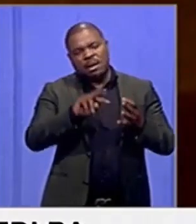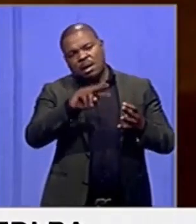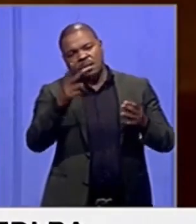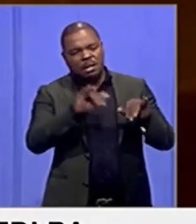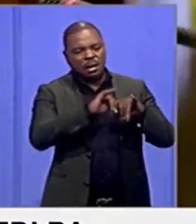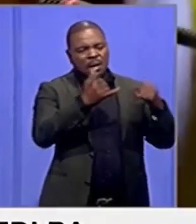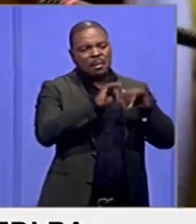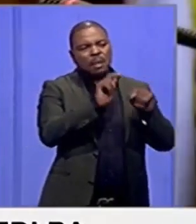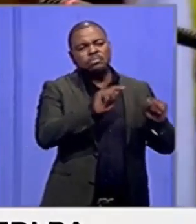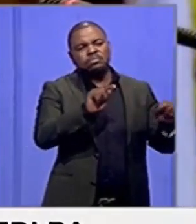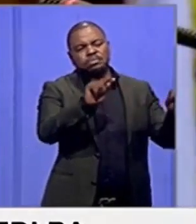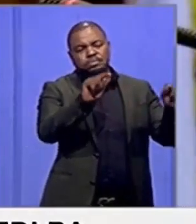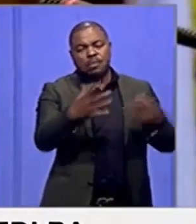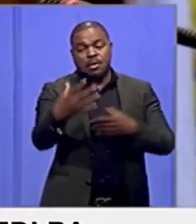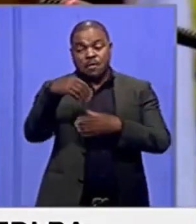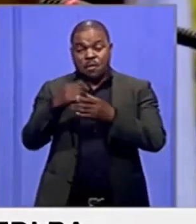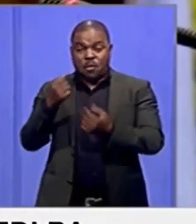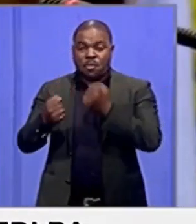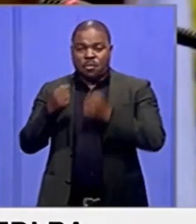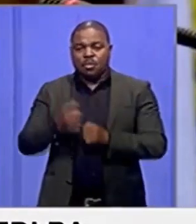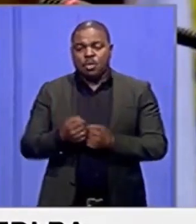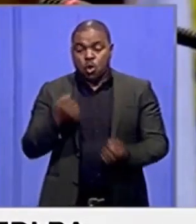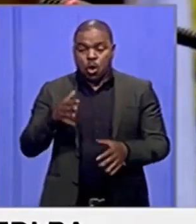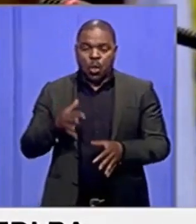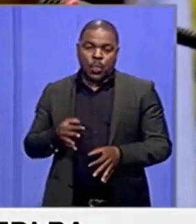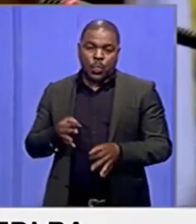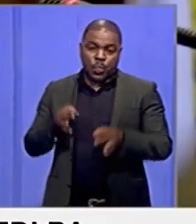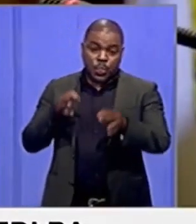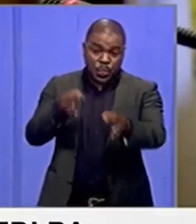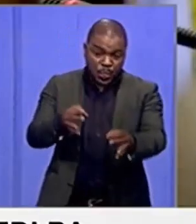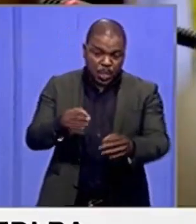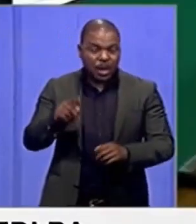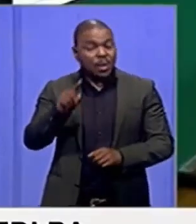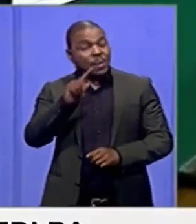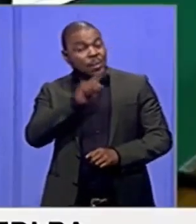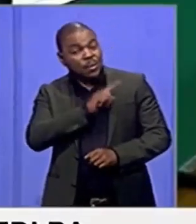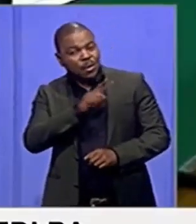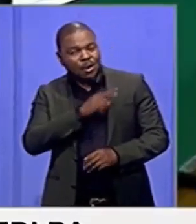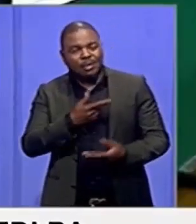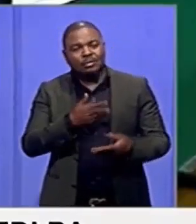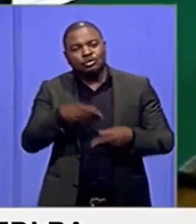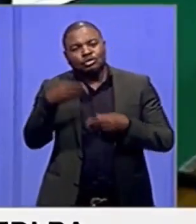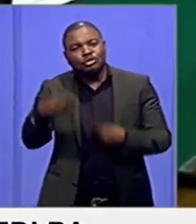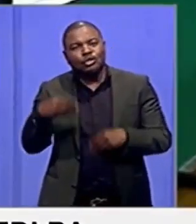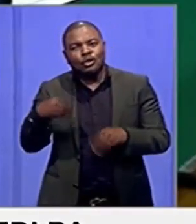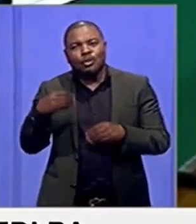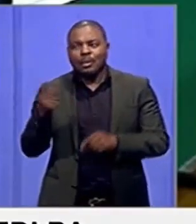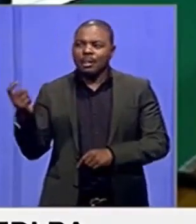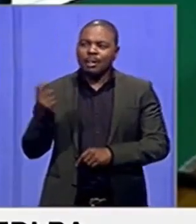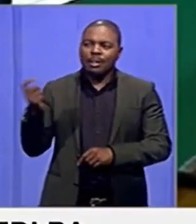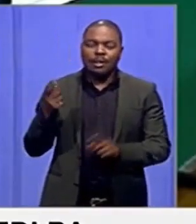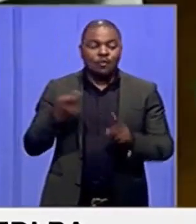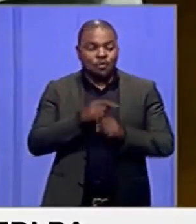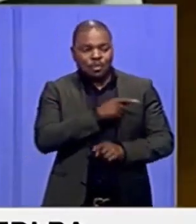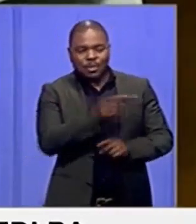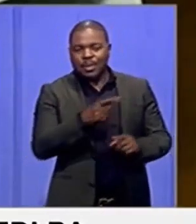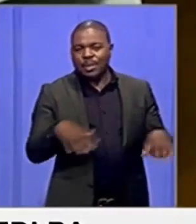ngatanyana. Ho busetswa morao ha nyewe ya bona ho tswalwa ke tiehiso ya tokomane tse salletseng morao tsa ba bang ba